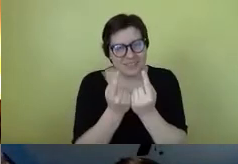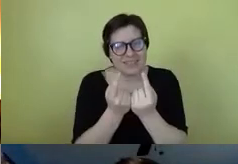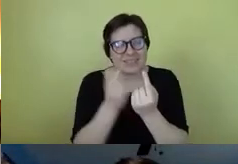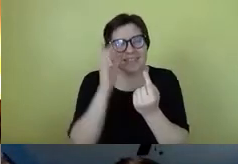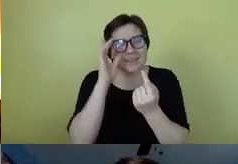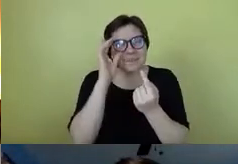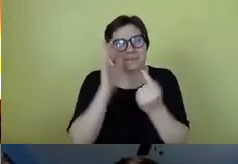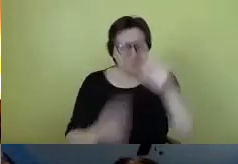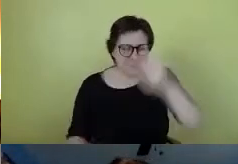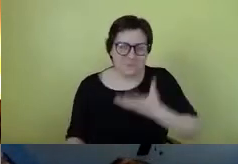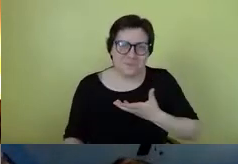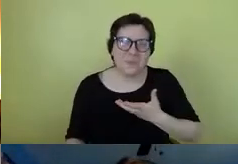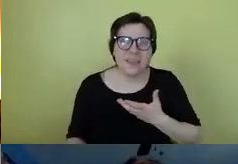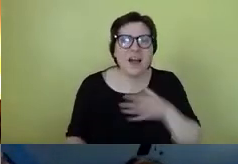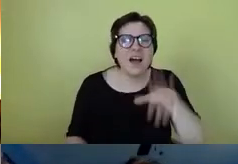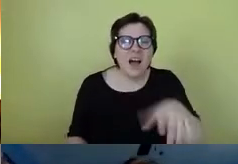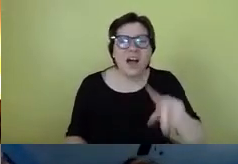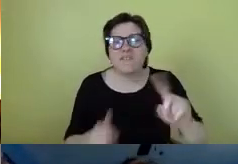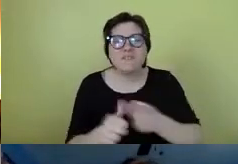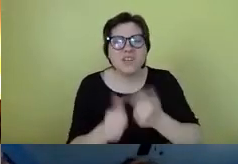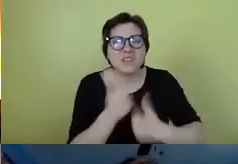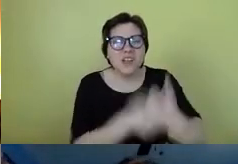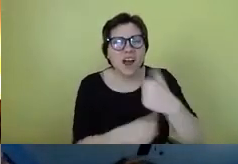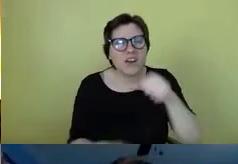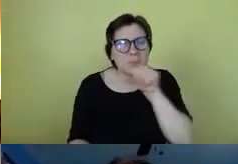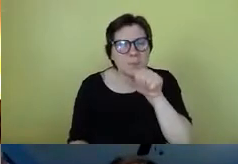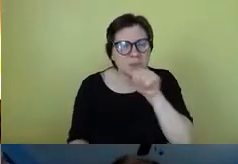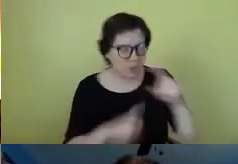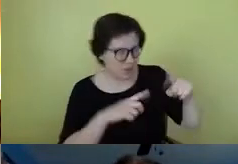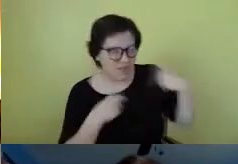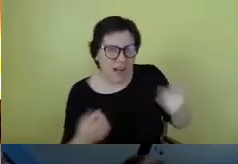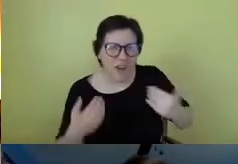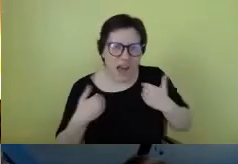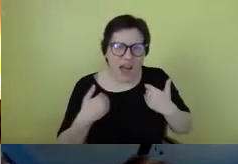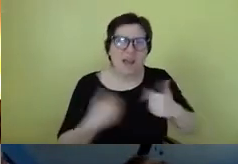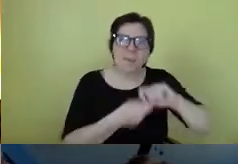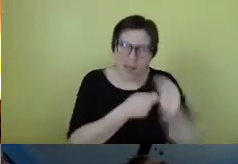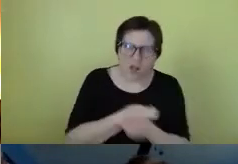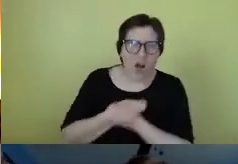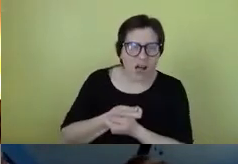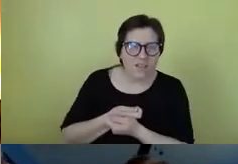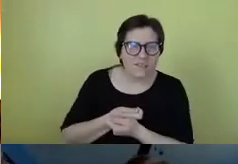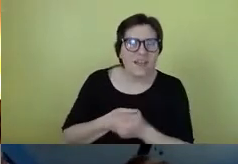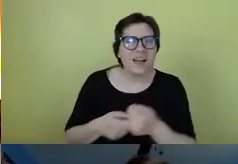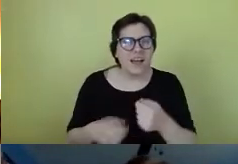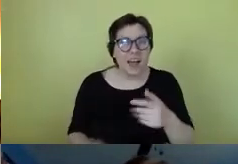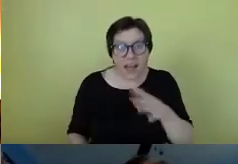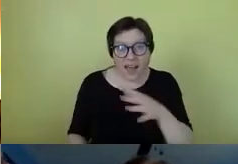told me, you're the first archbishop that we've ever had that played golf